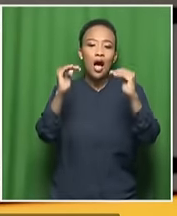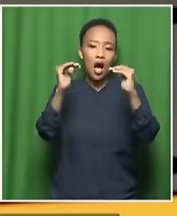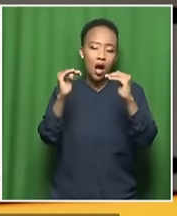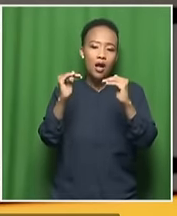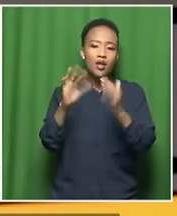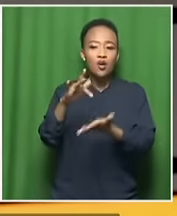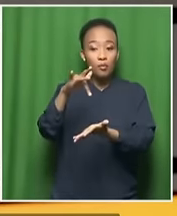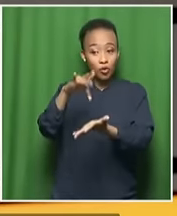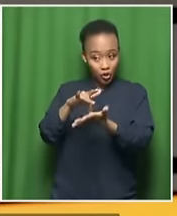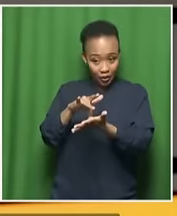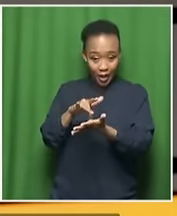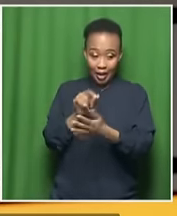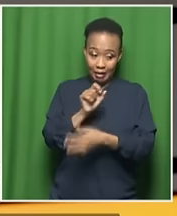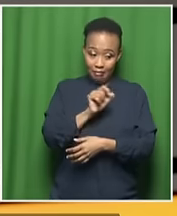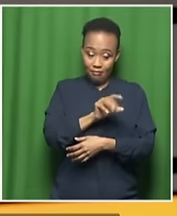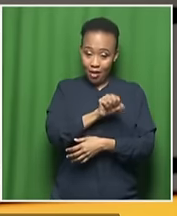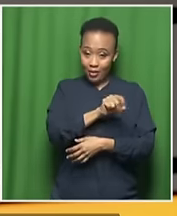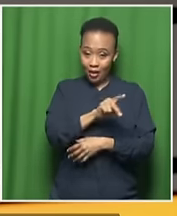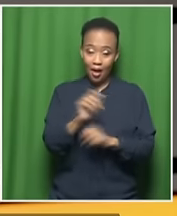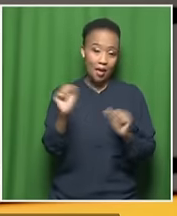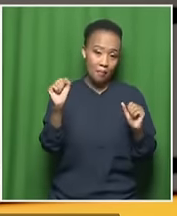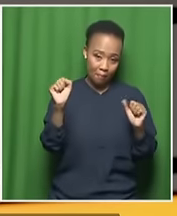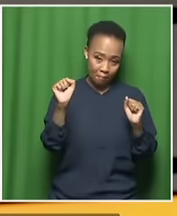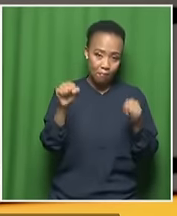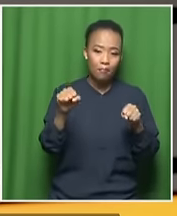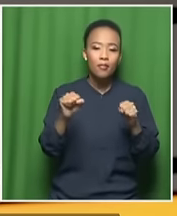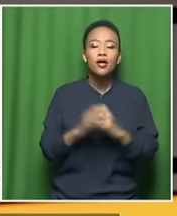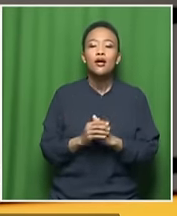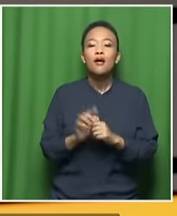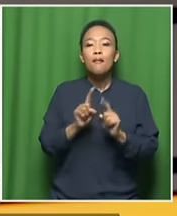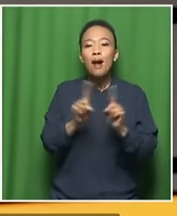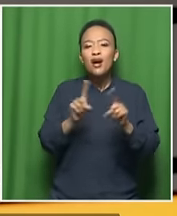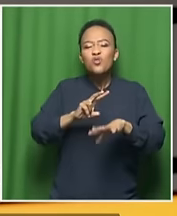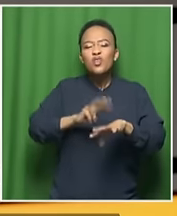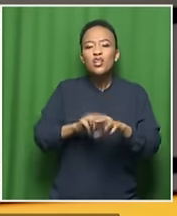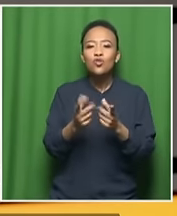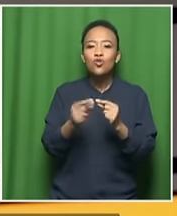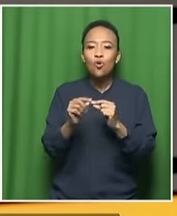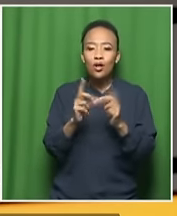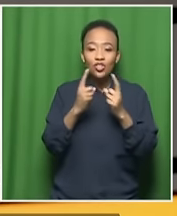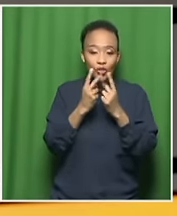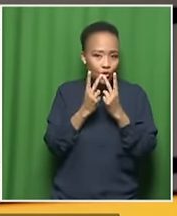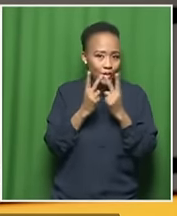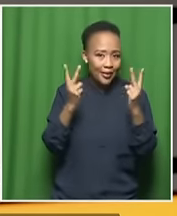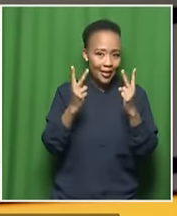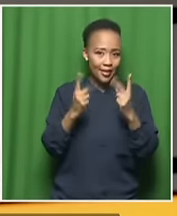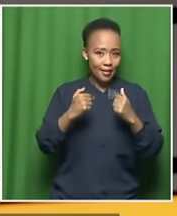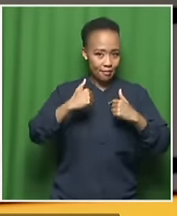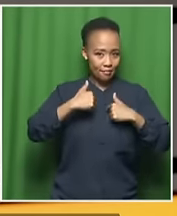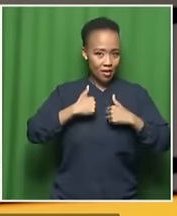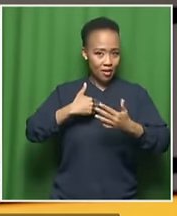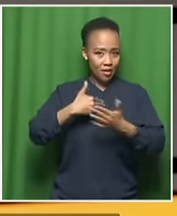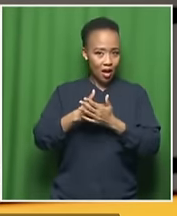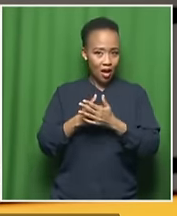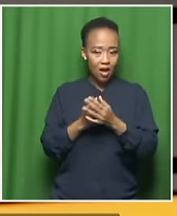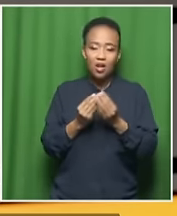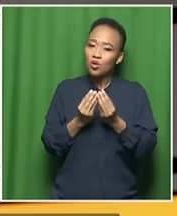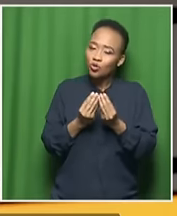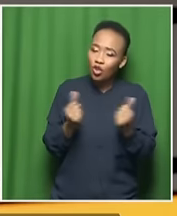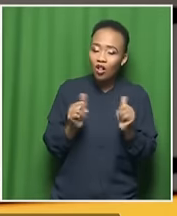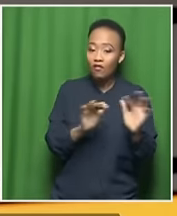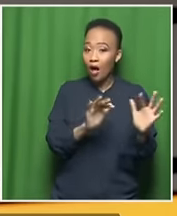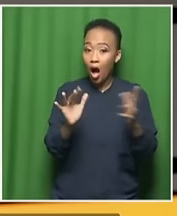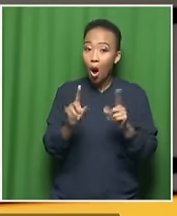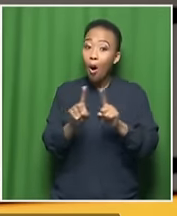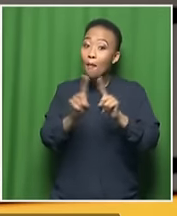mentioned, but then we must see in which way we can address that, but not based on